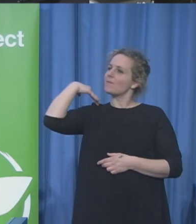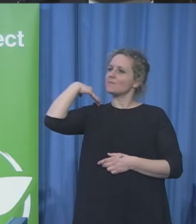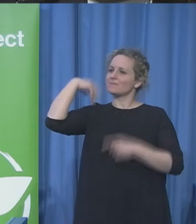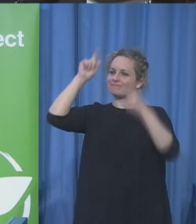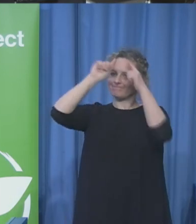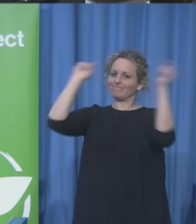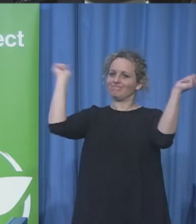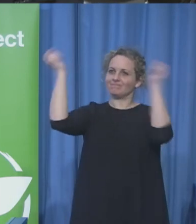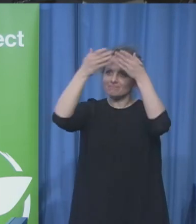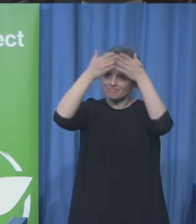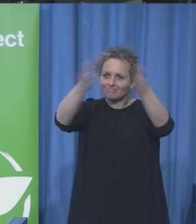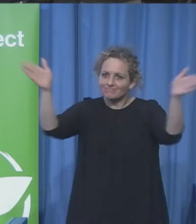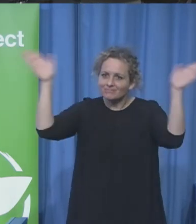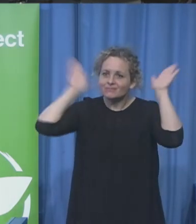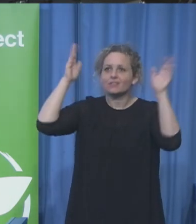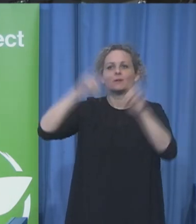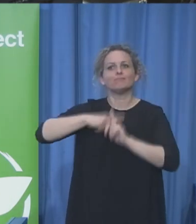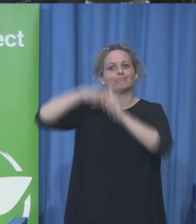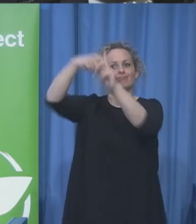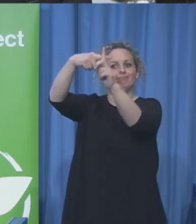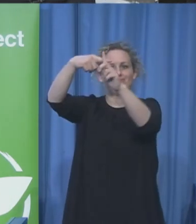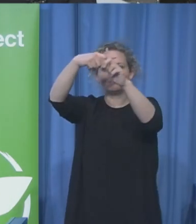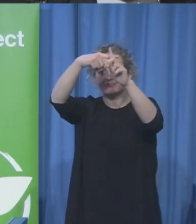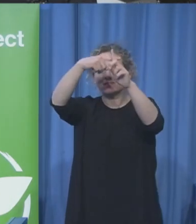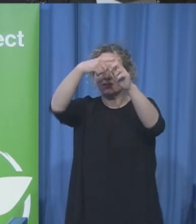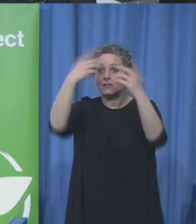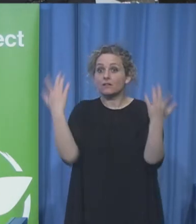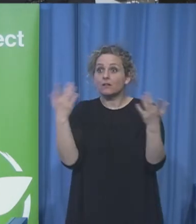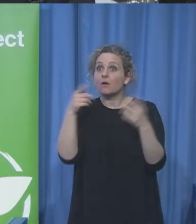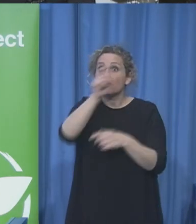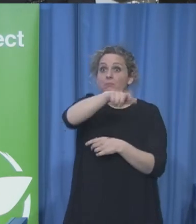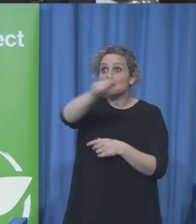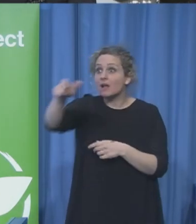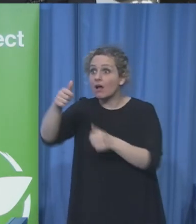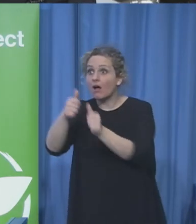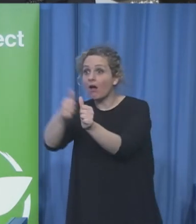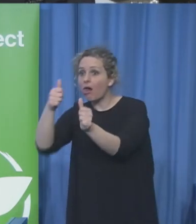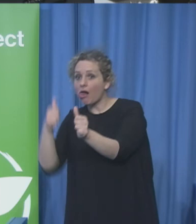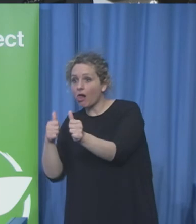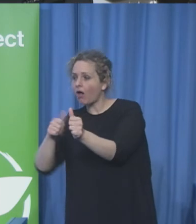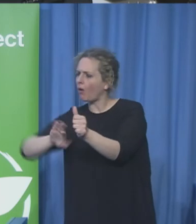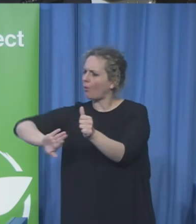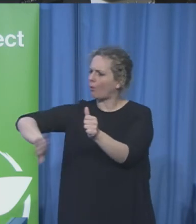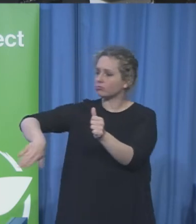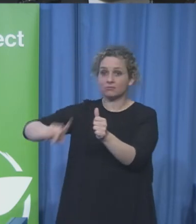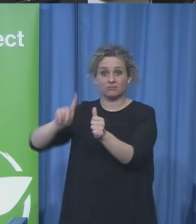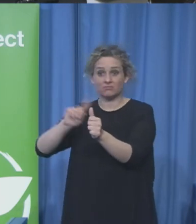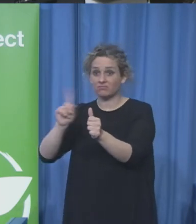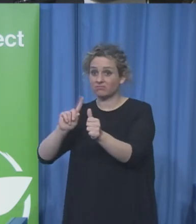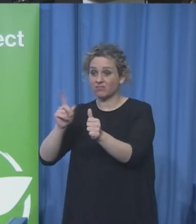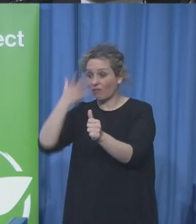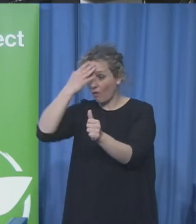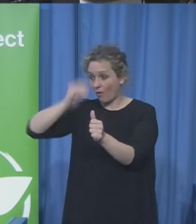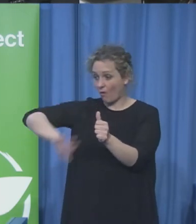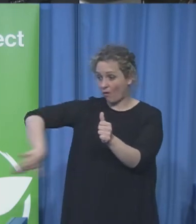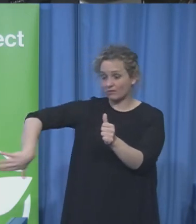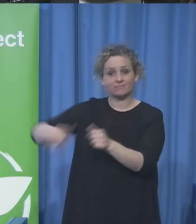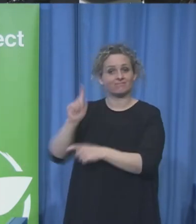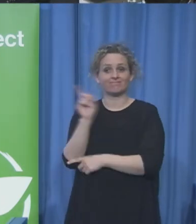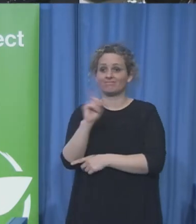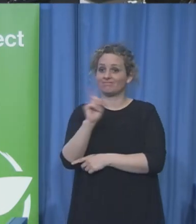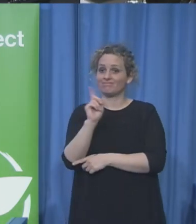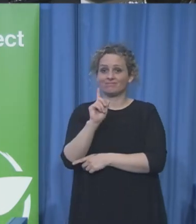no one is left behind, and almost very importantly, to break down those